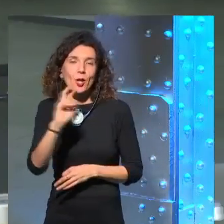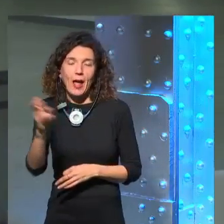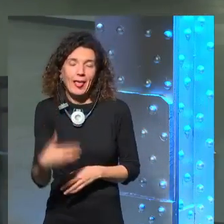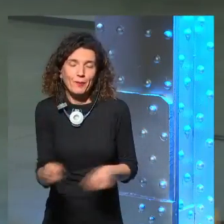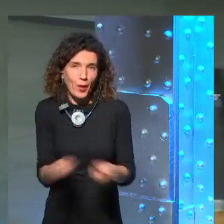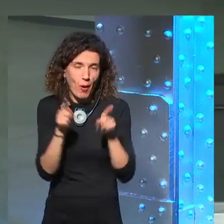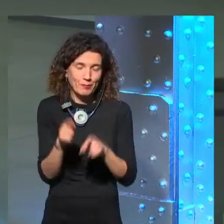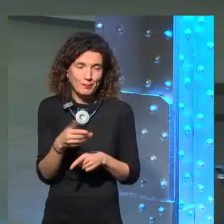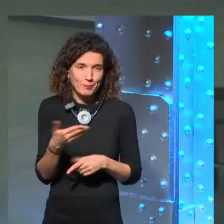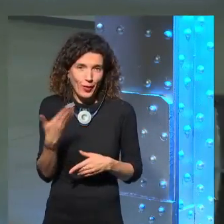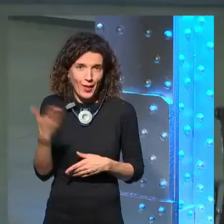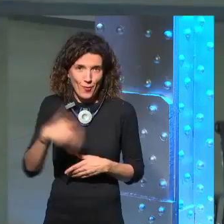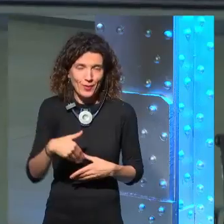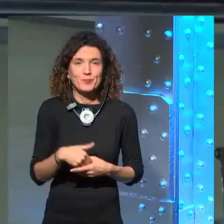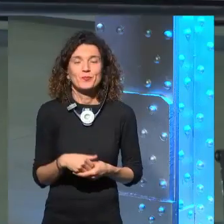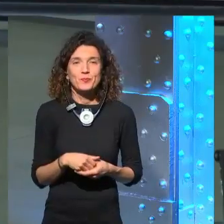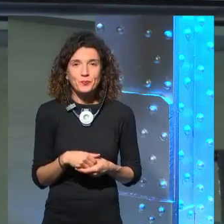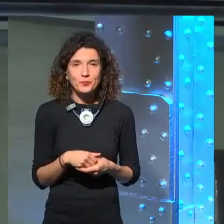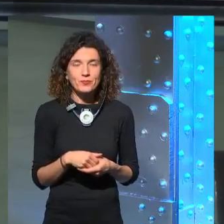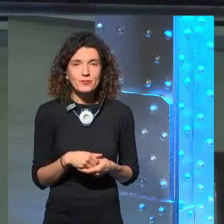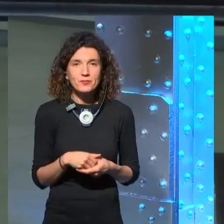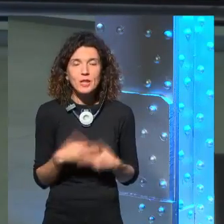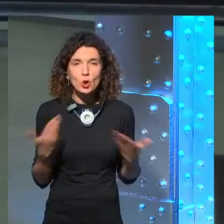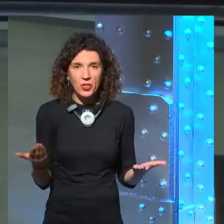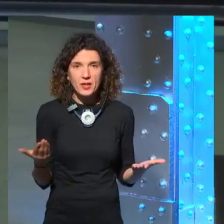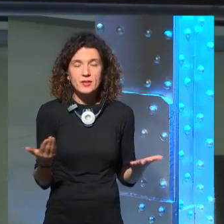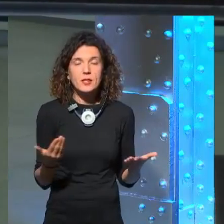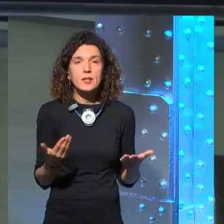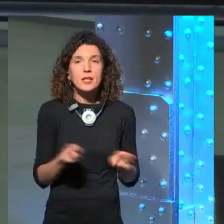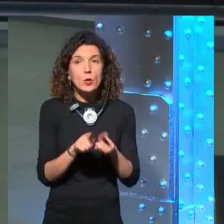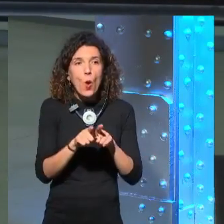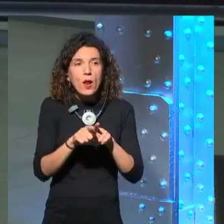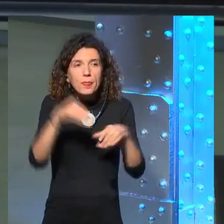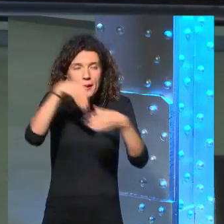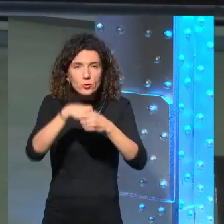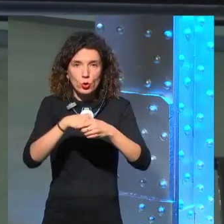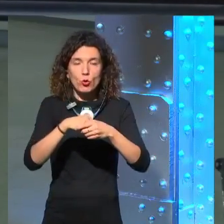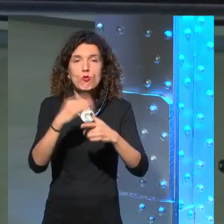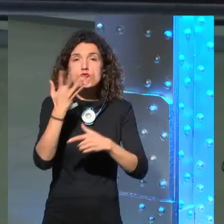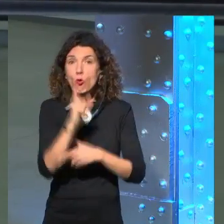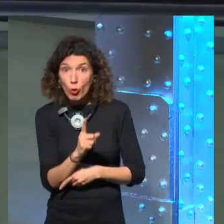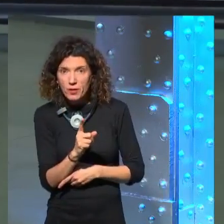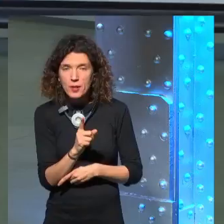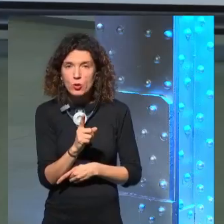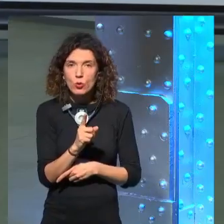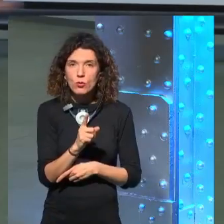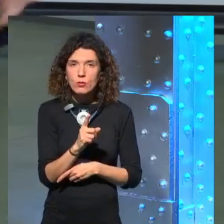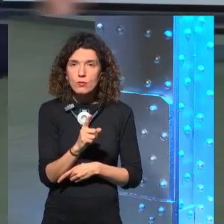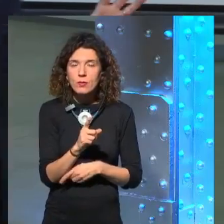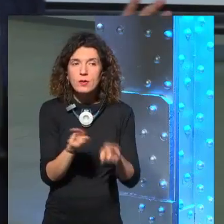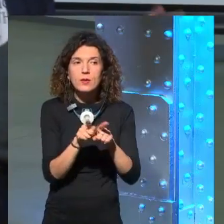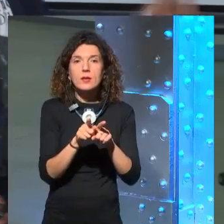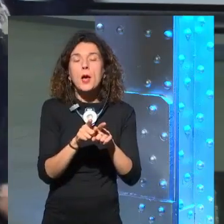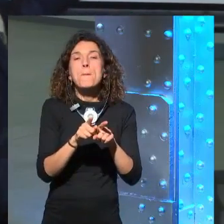so at the heart of this unknowability is this thing called Heisenberg's uncertainty principle. And